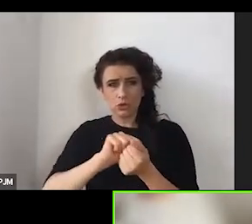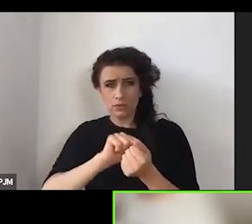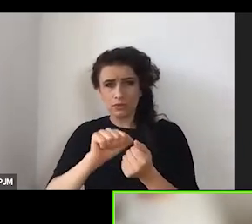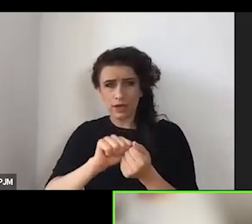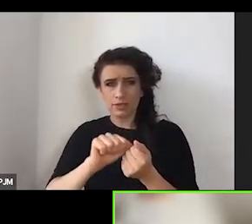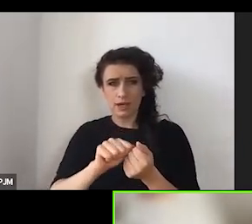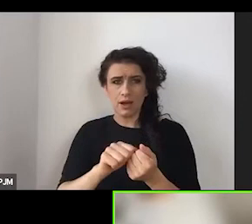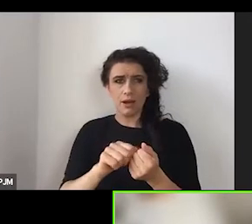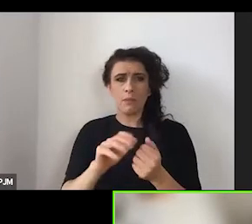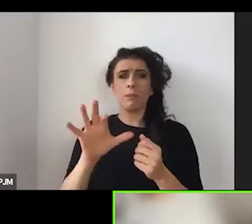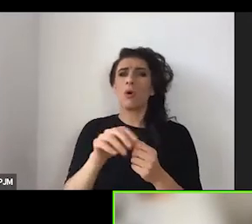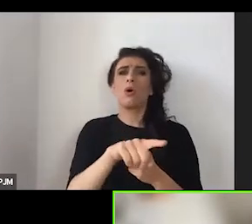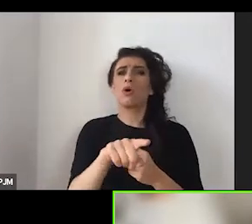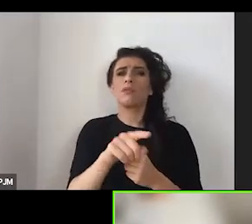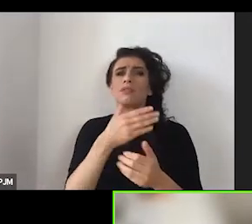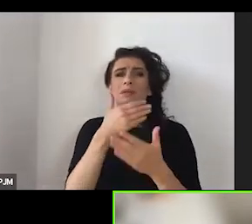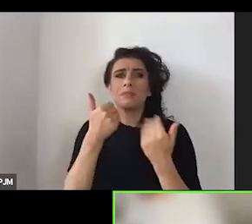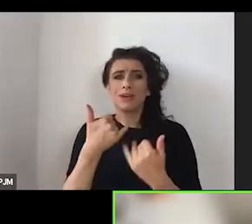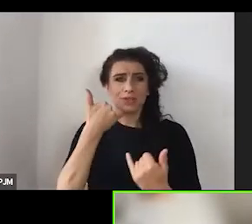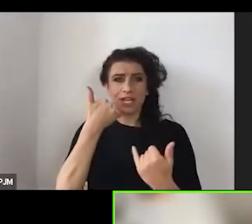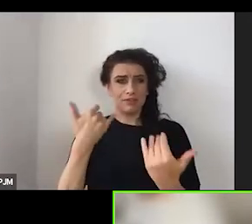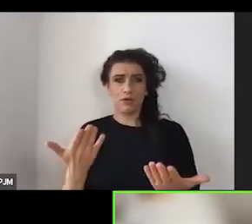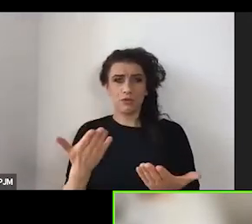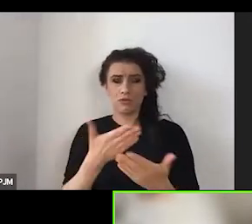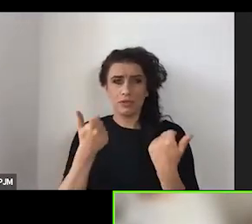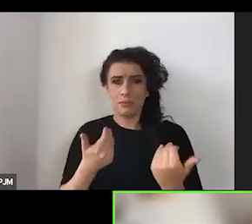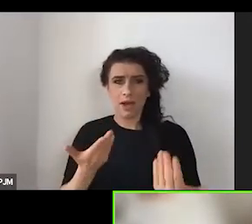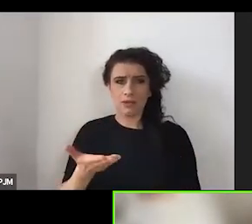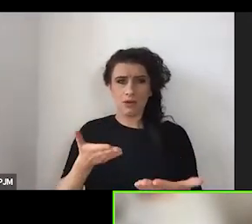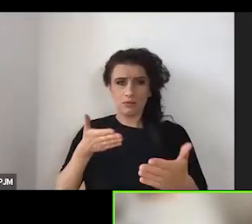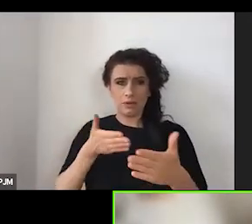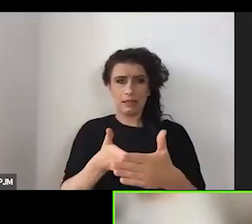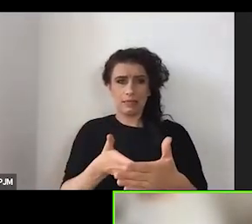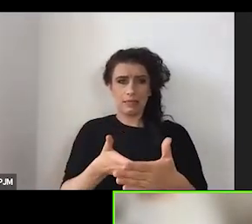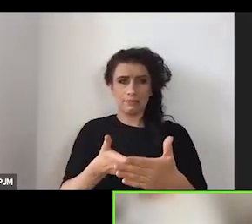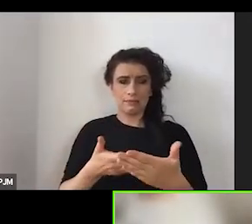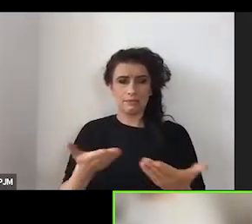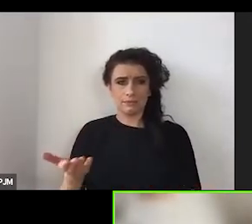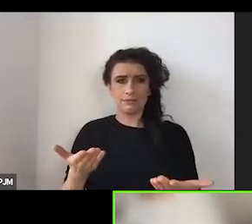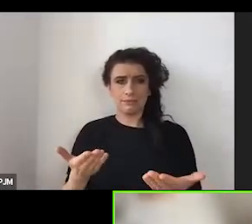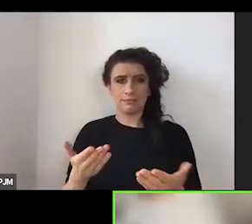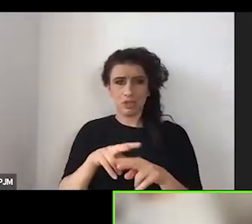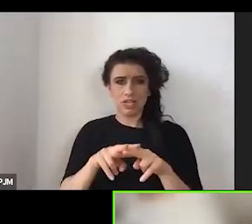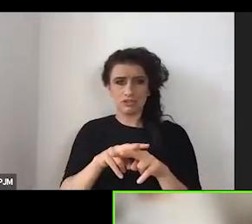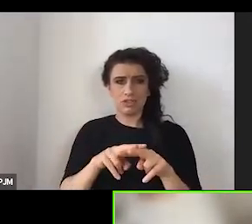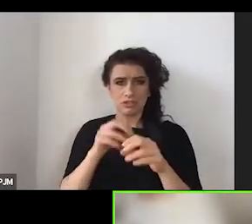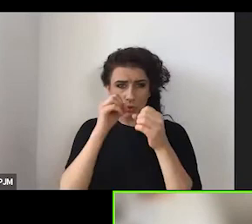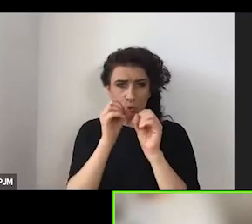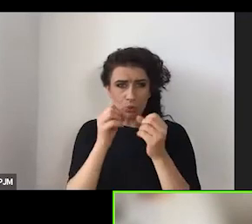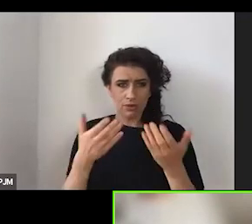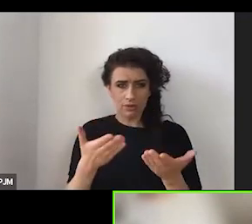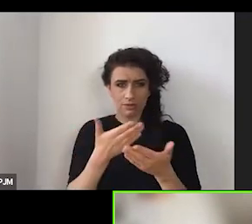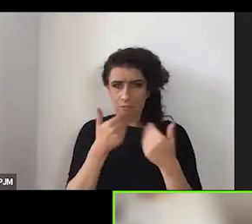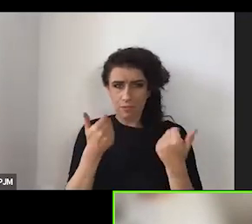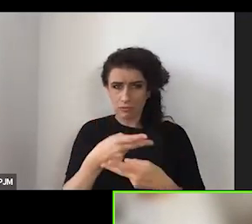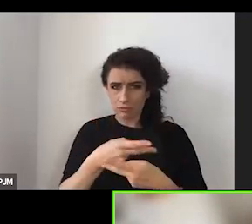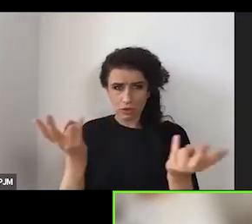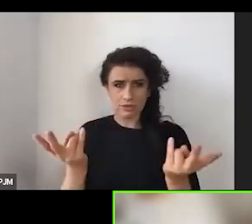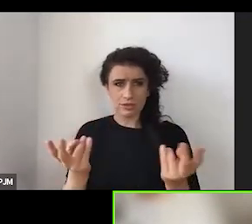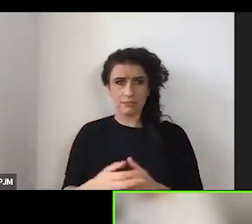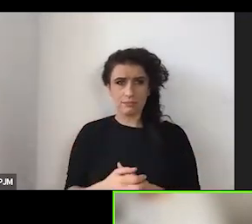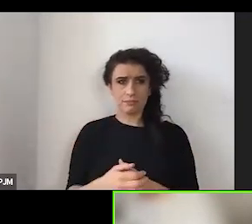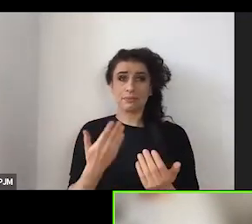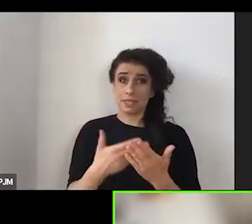yeah, the only thing we can approach these people is WhatsApp. So we started asking through WhatsApp on